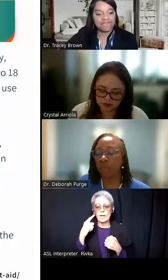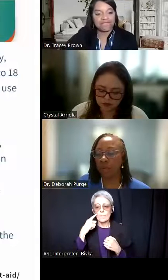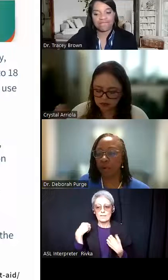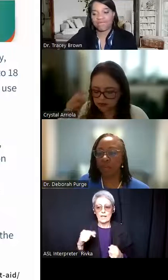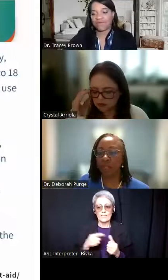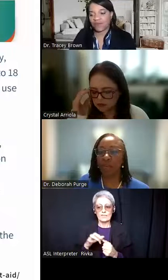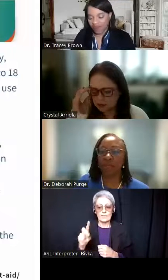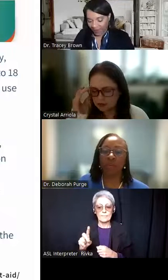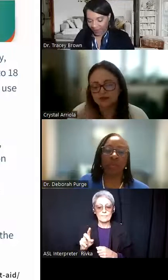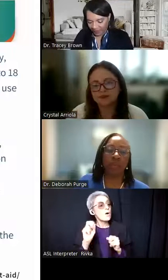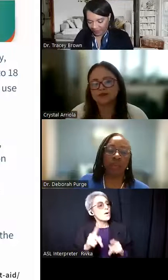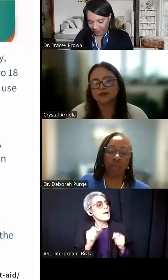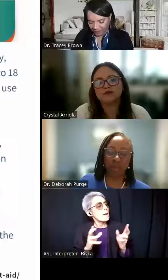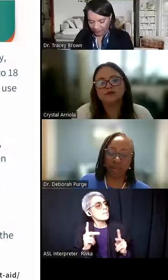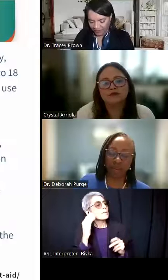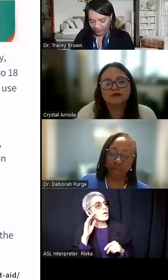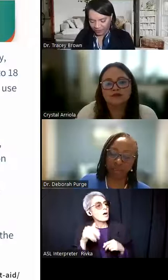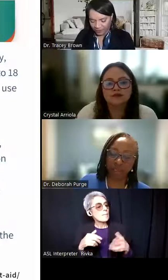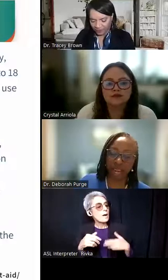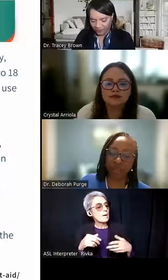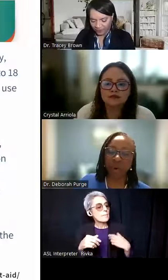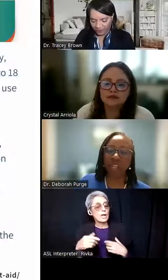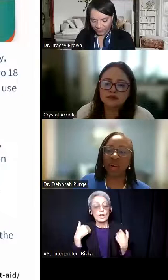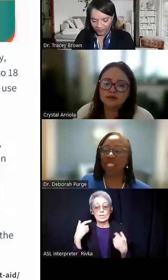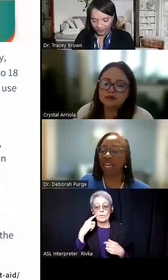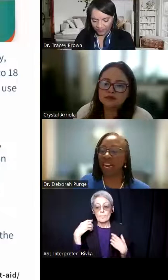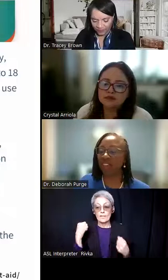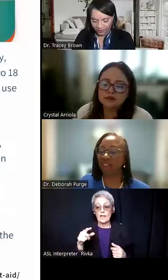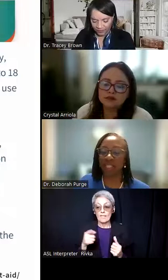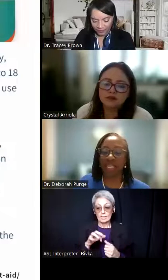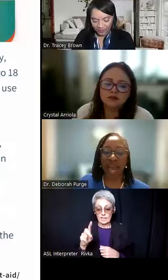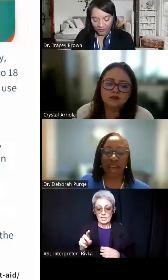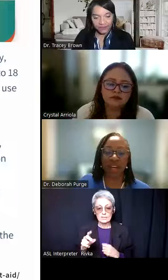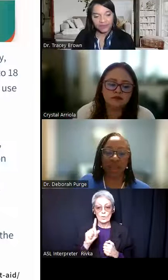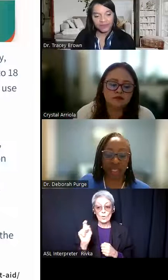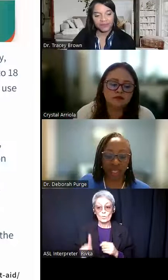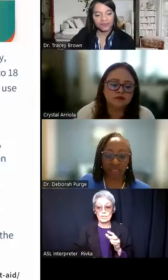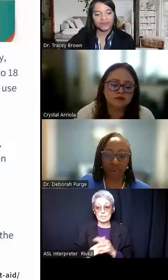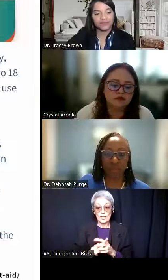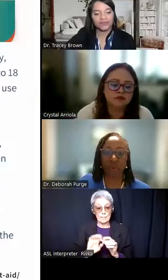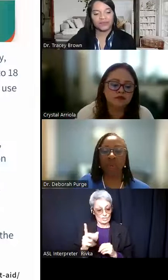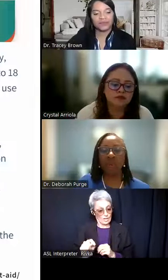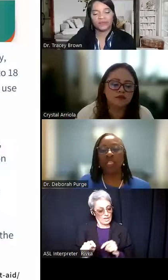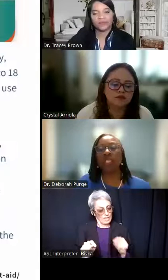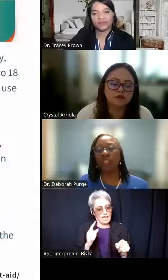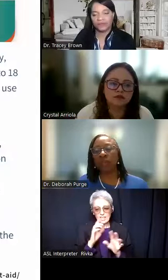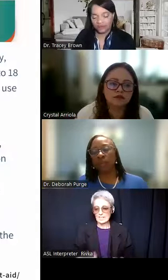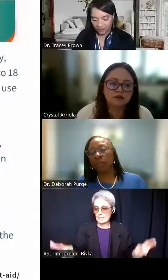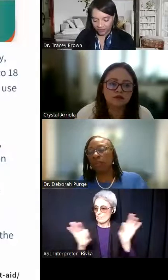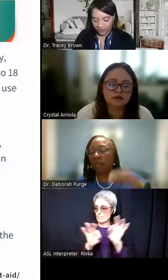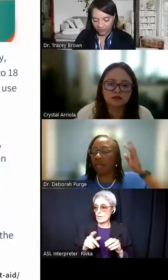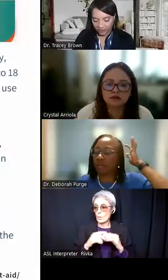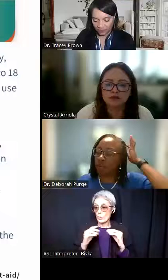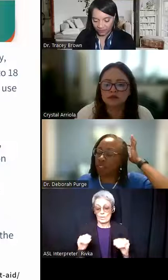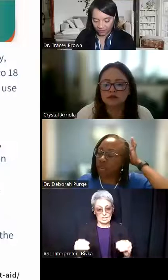a lot of people are familiar with youth mental health first aid, but one of the questions that I saw in the chat, which I think is so important, when we teach